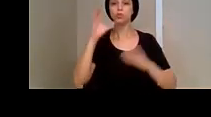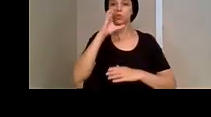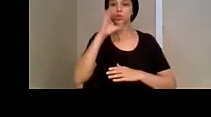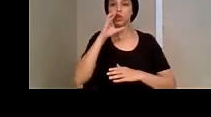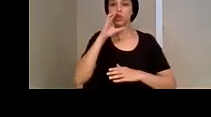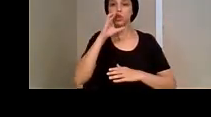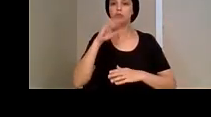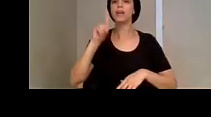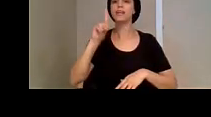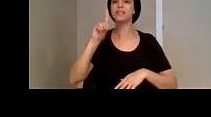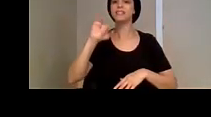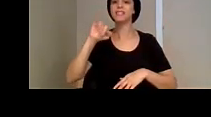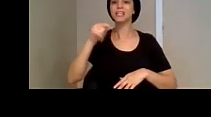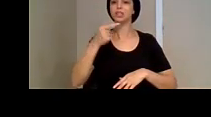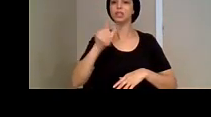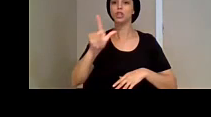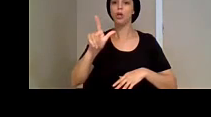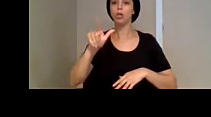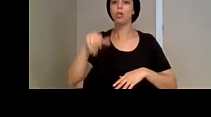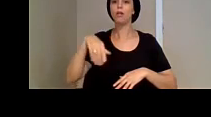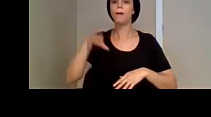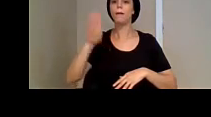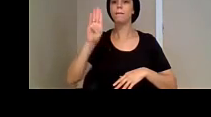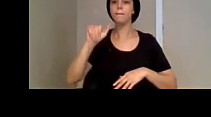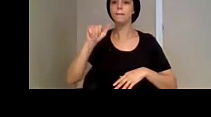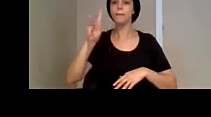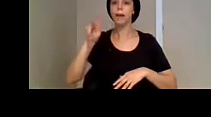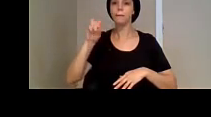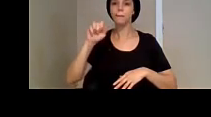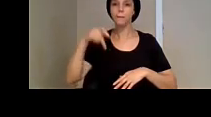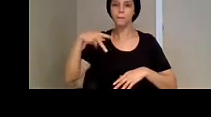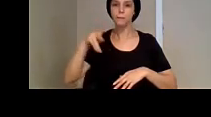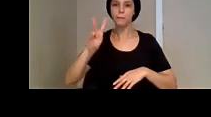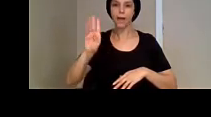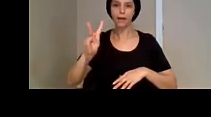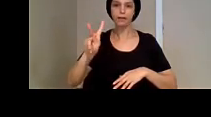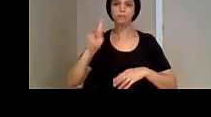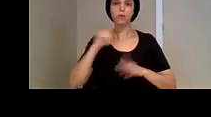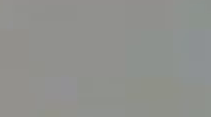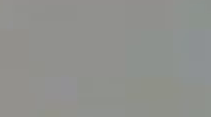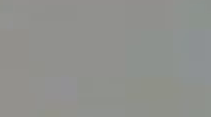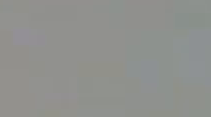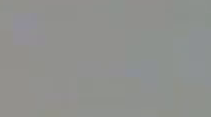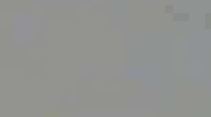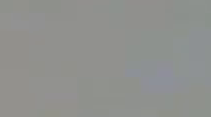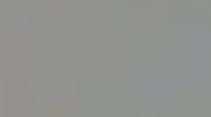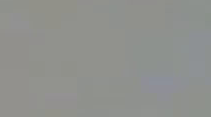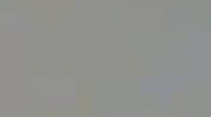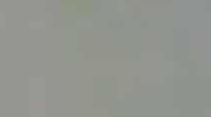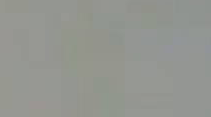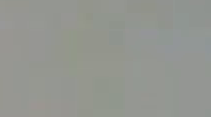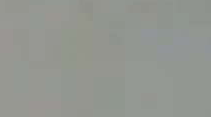be that first link and it'll take you to the site where all of that information is stored.